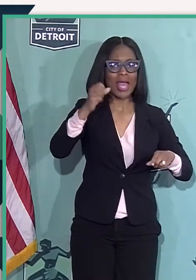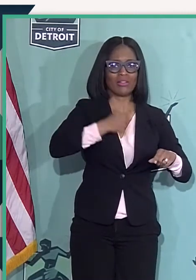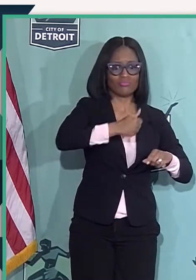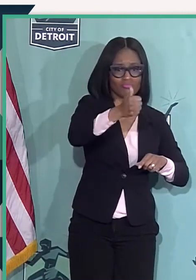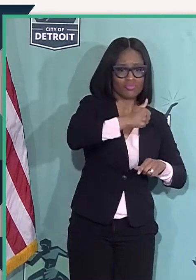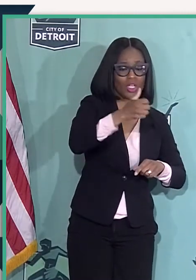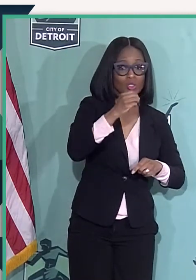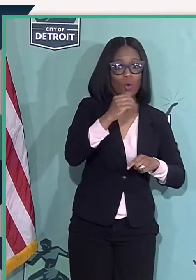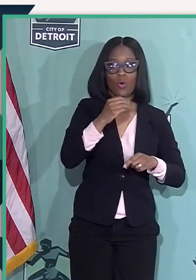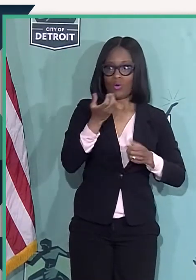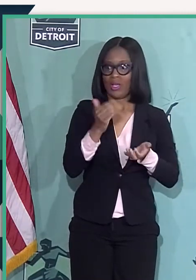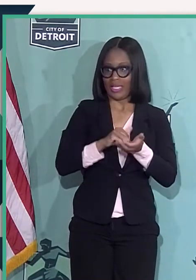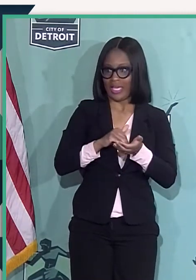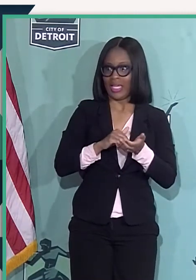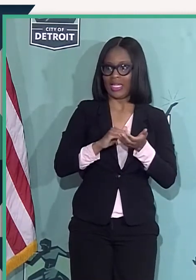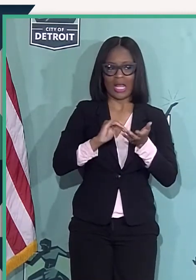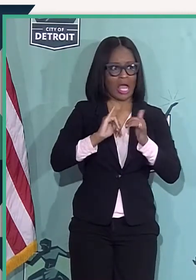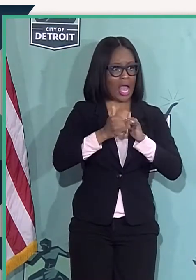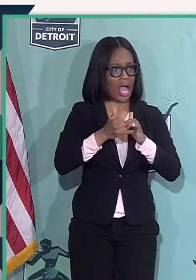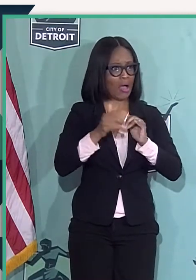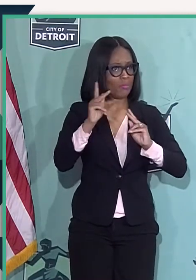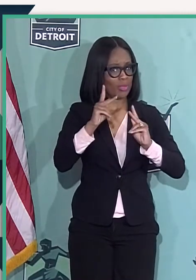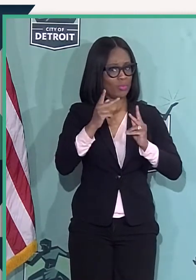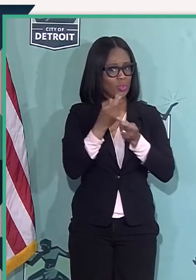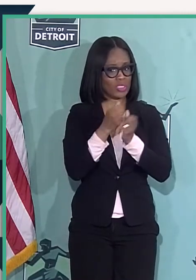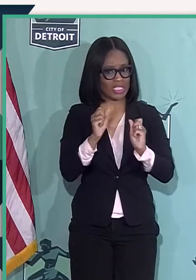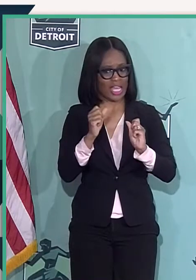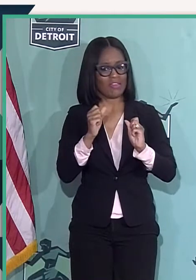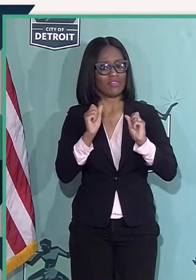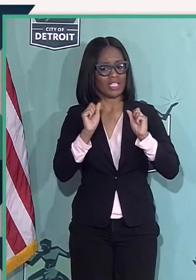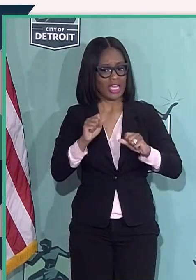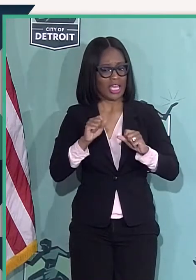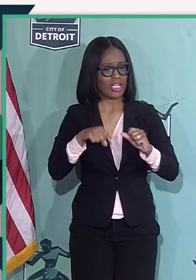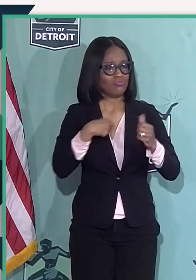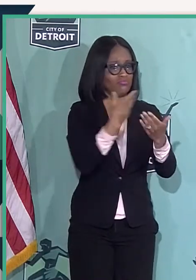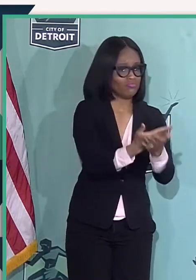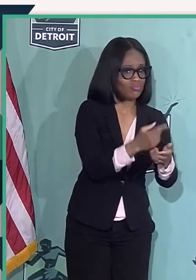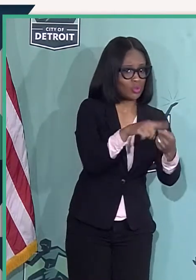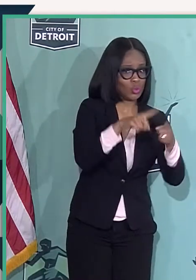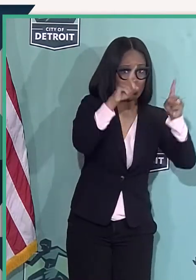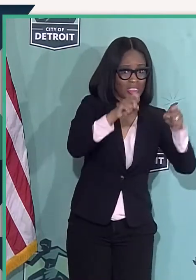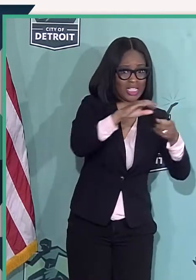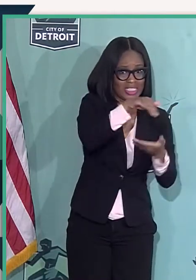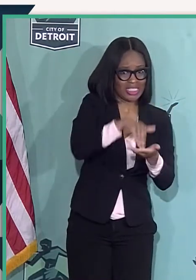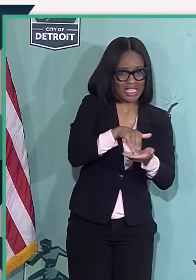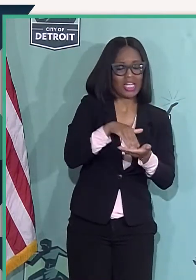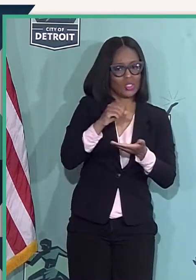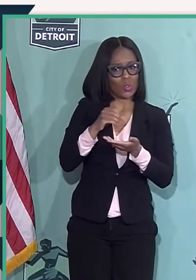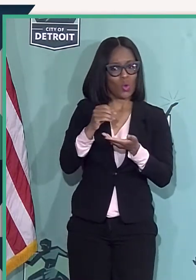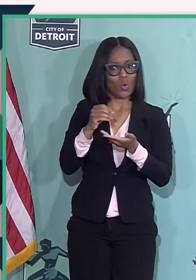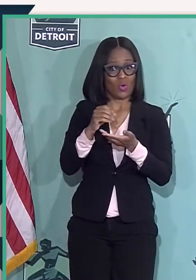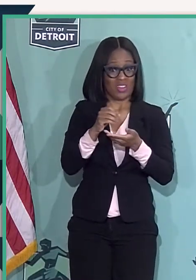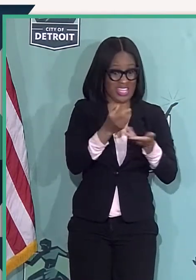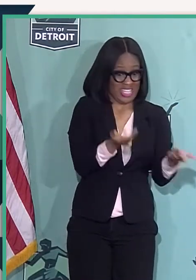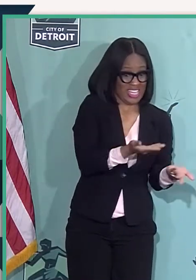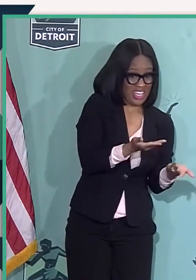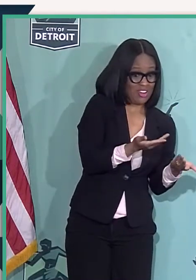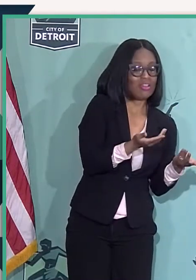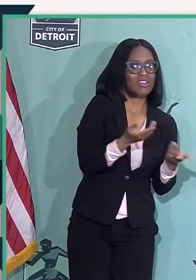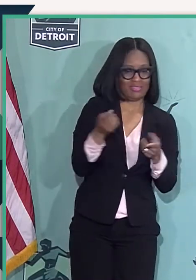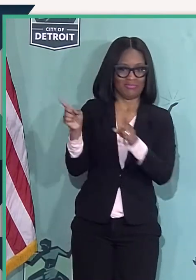difficult problem of getting people safely to a testing site. It's the same problem in Tokyo, Japan, as exists here in